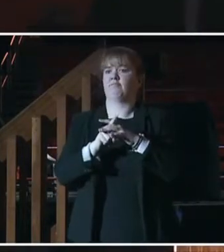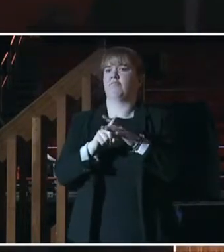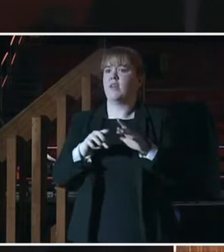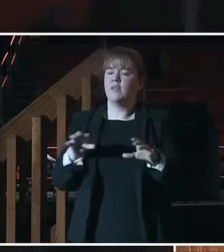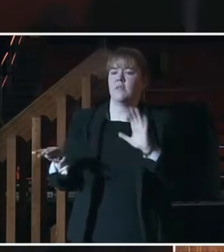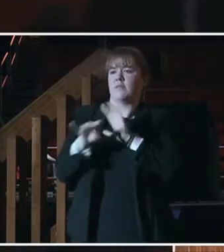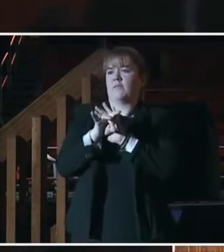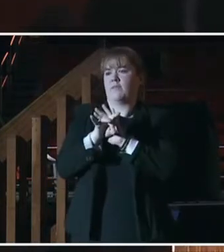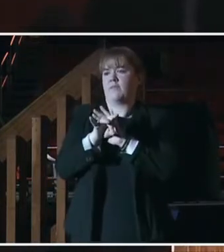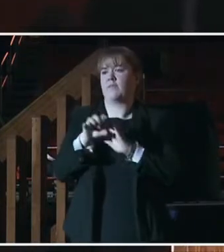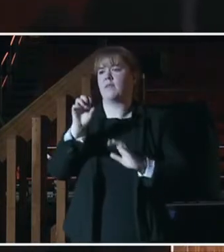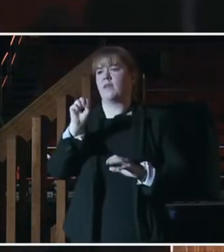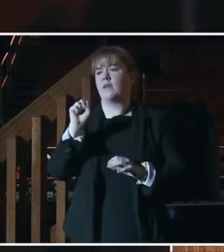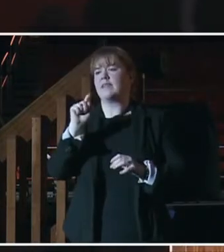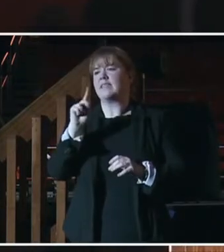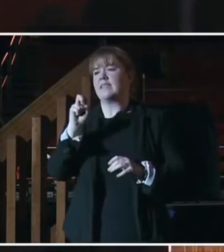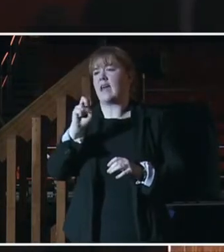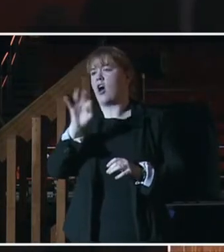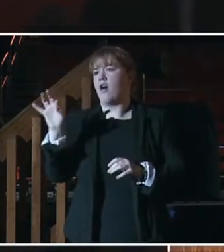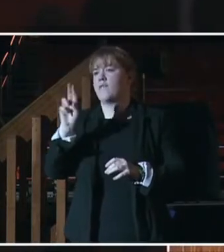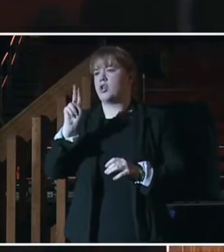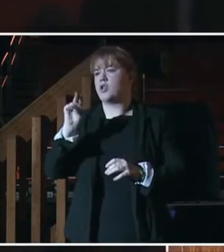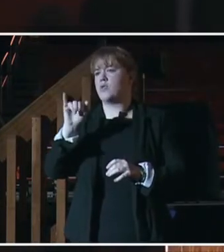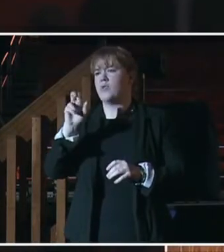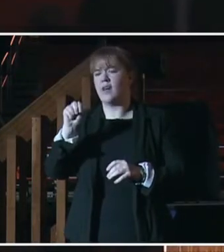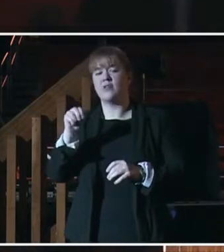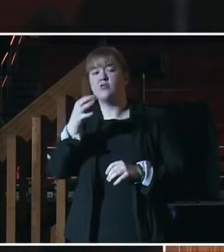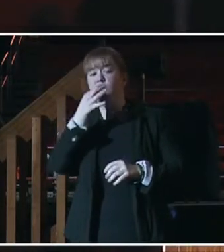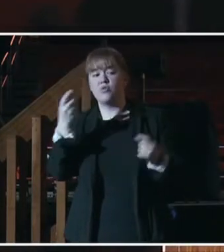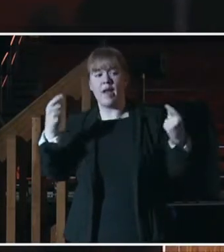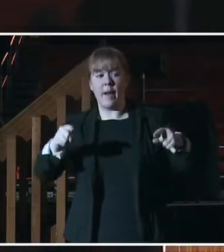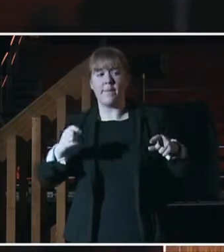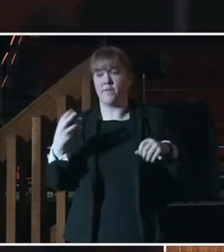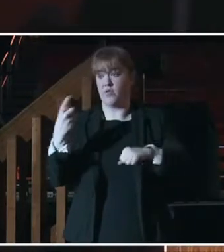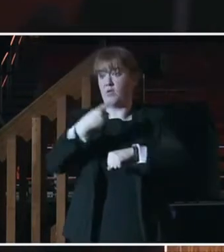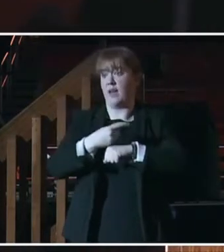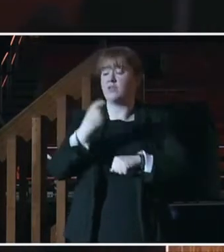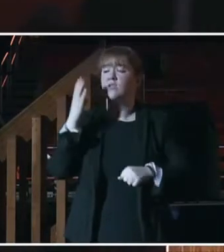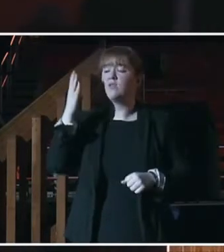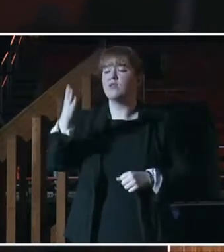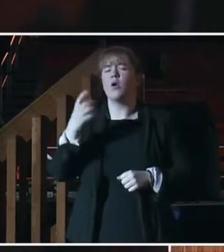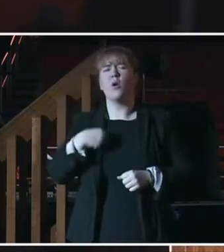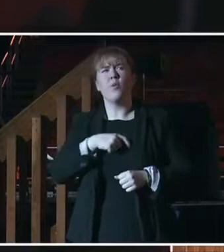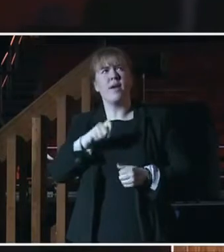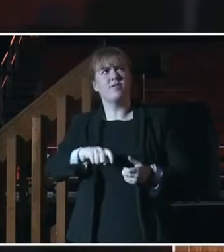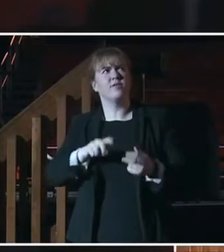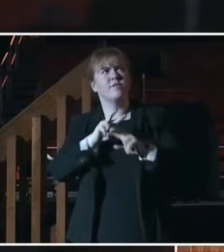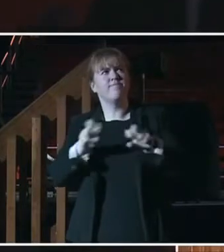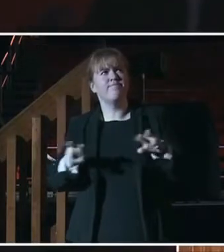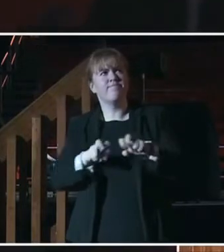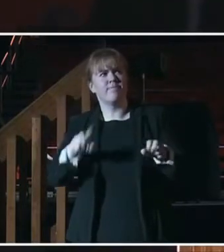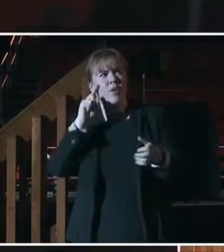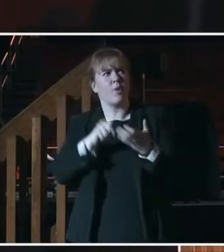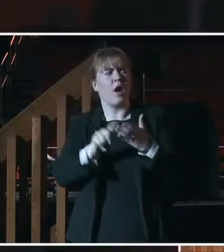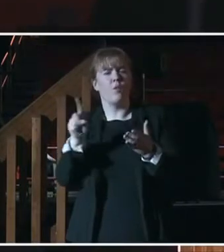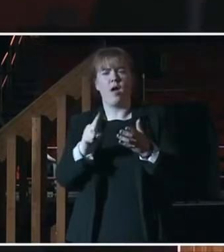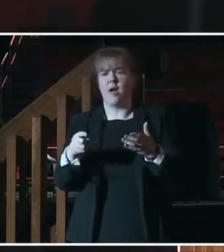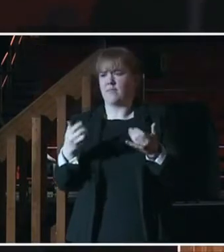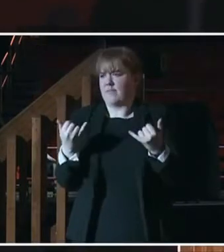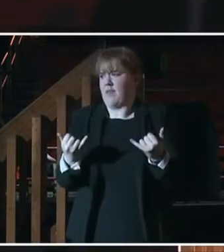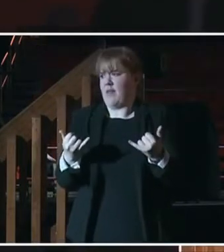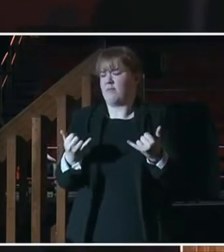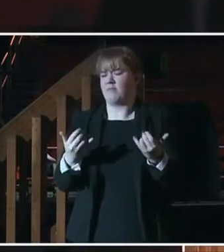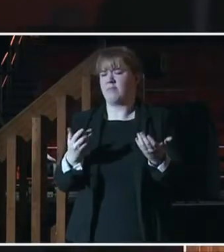Union just a few days away, we have to recognize where we really are so we see real